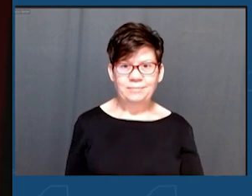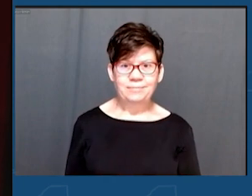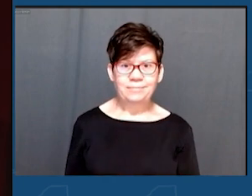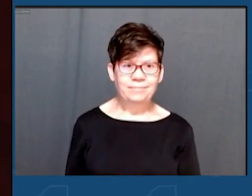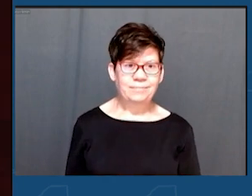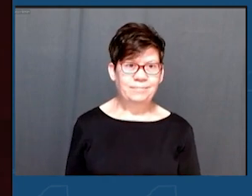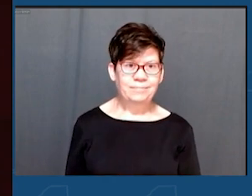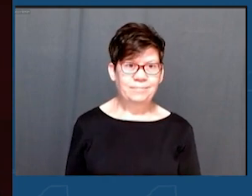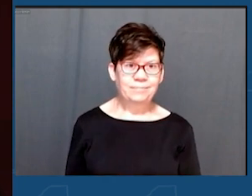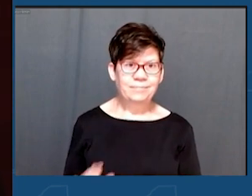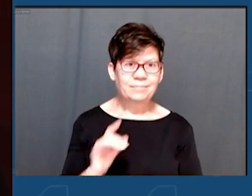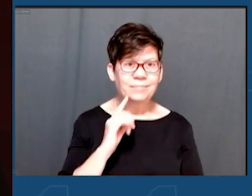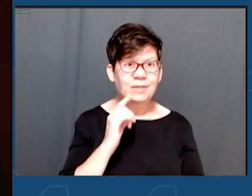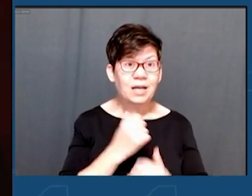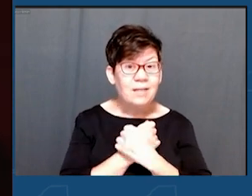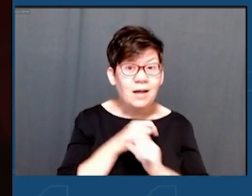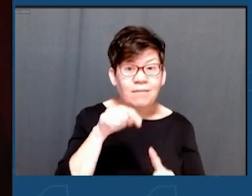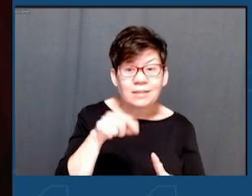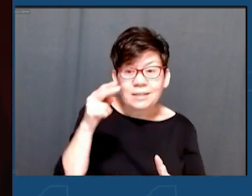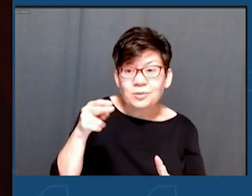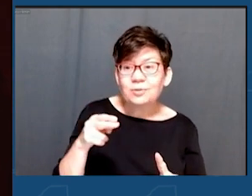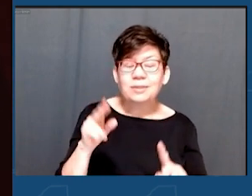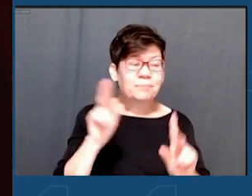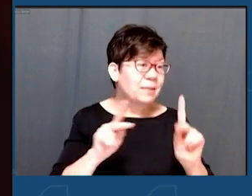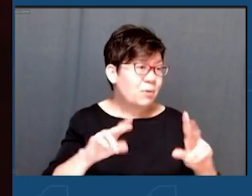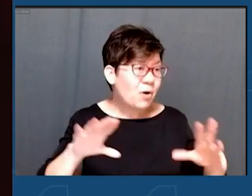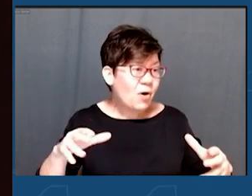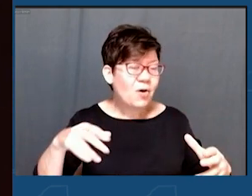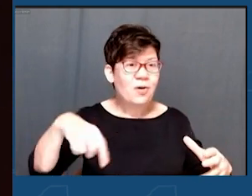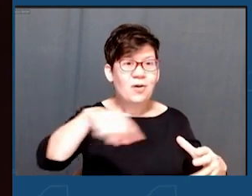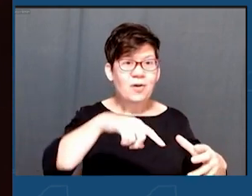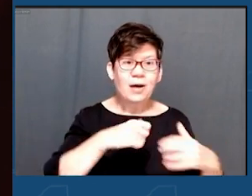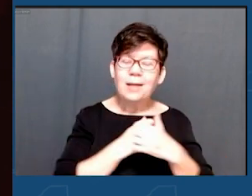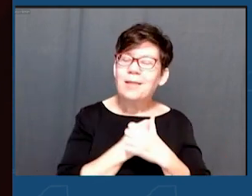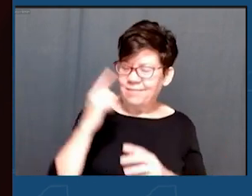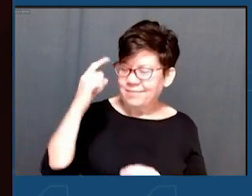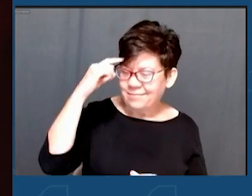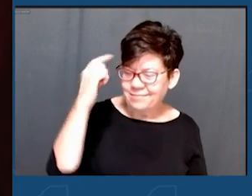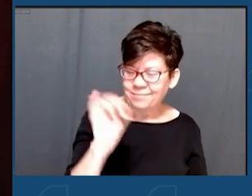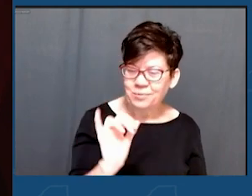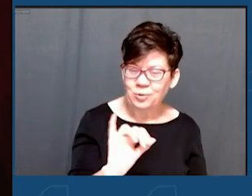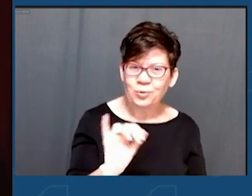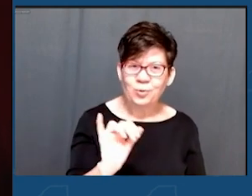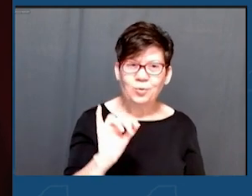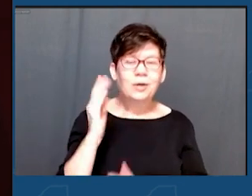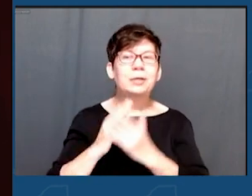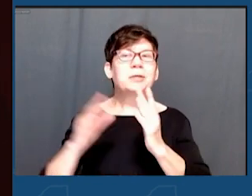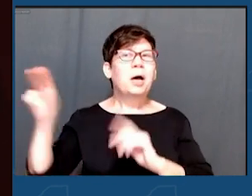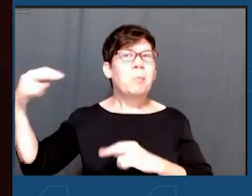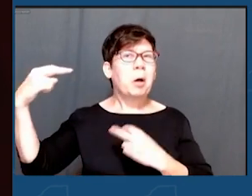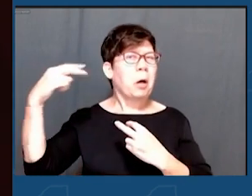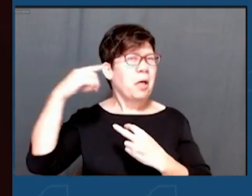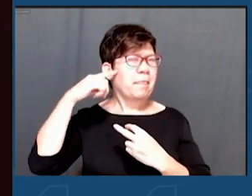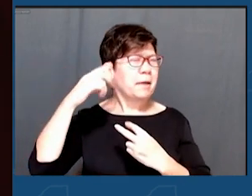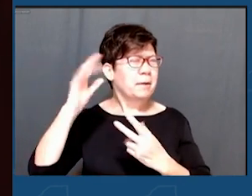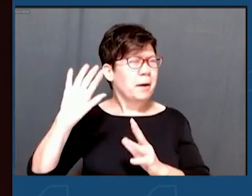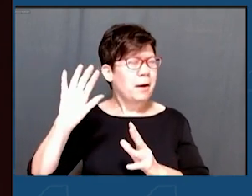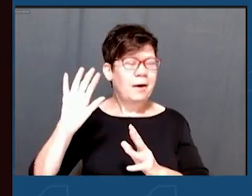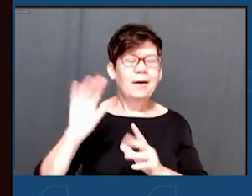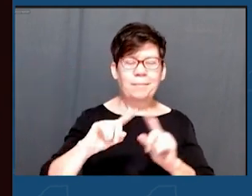I love the history. I love the people. And actually, I love the government, too, despite what people think sometimes. But it's an